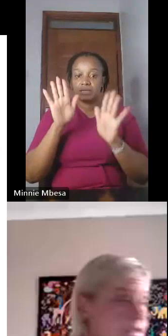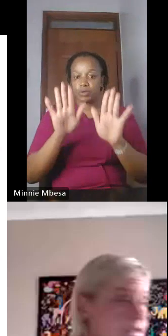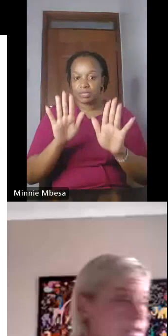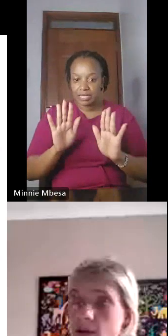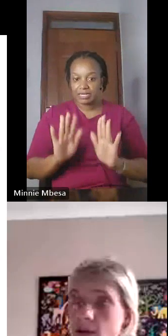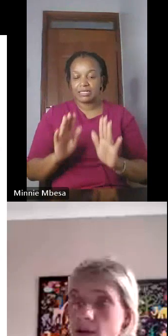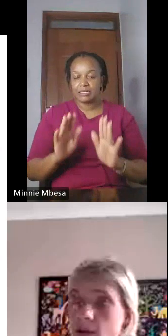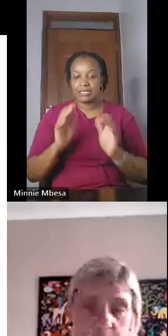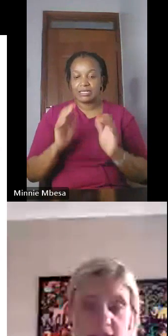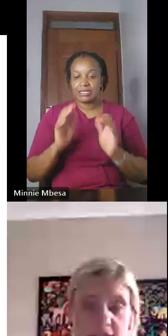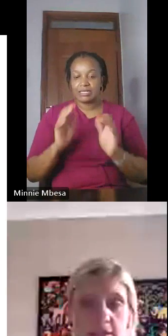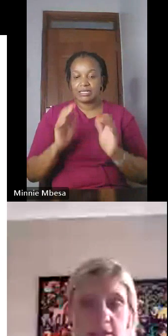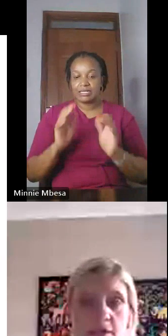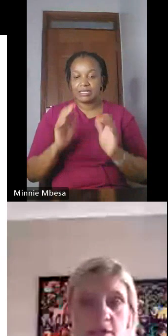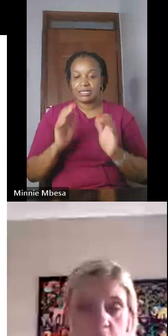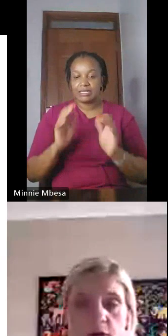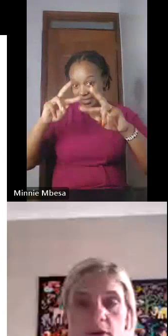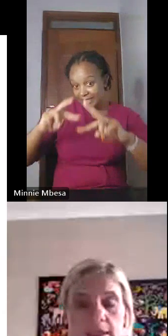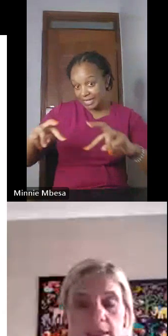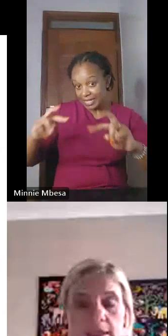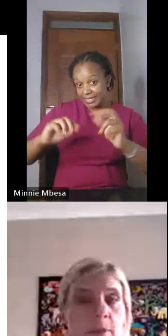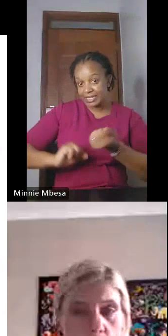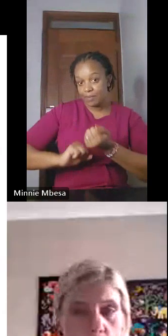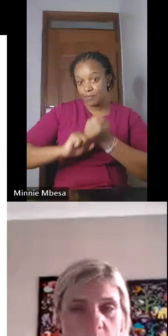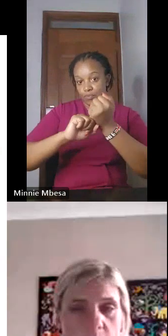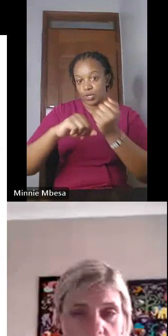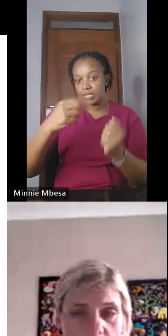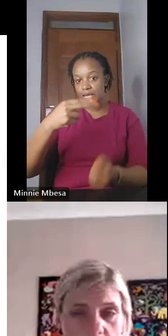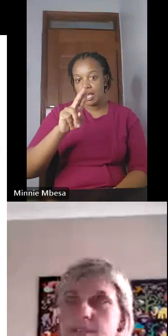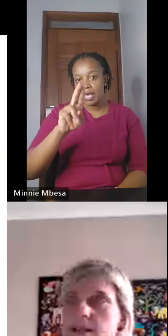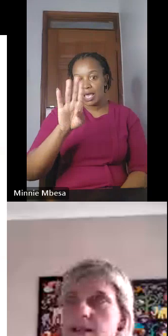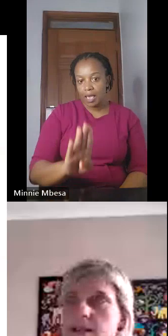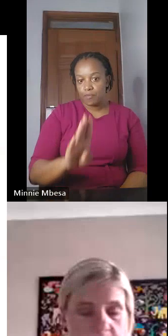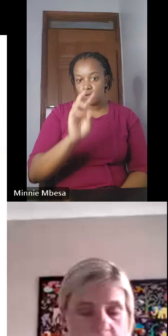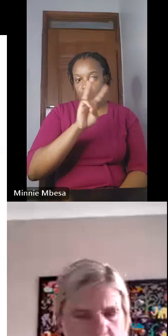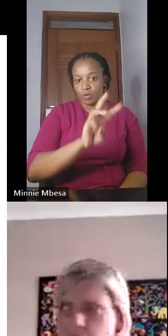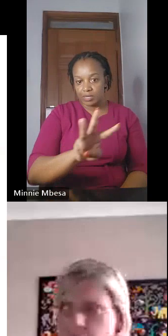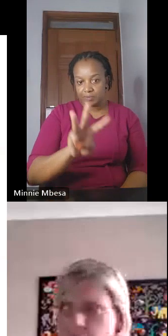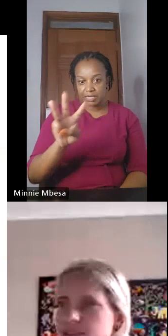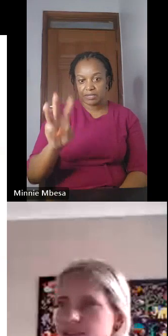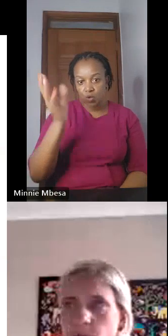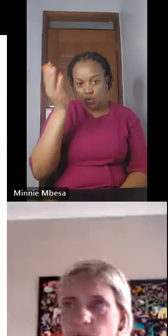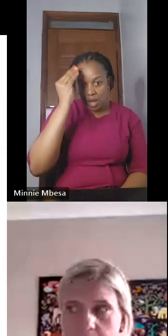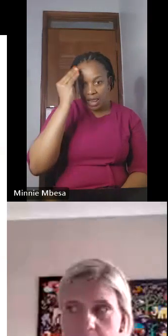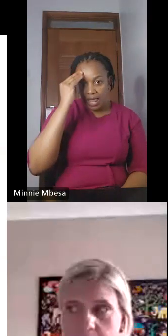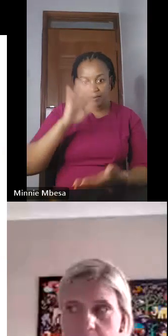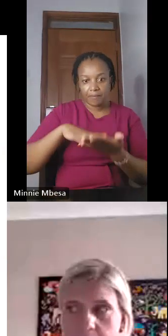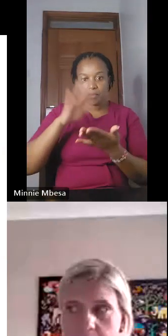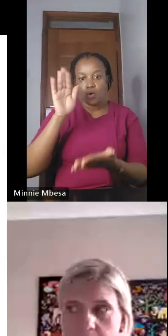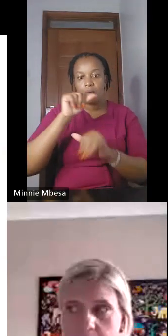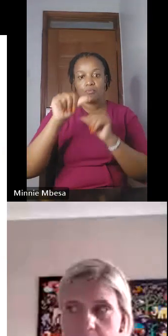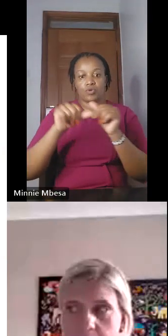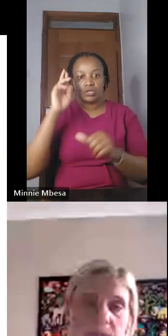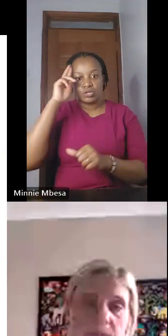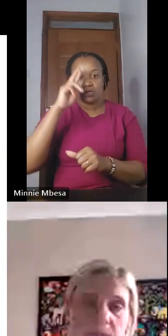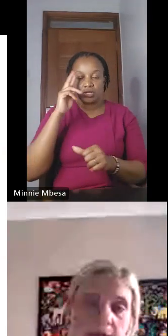Support Hub on our website to learn a little bit more about these accommodations that we